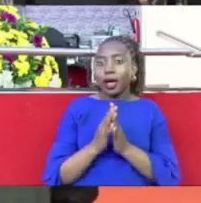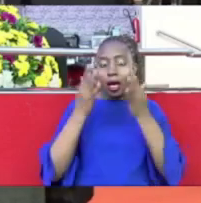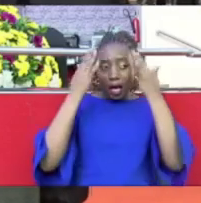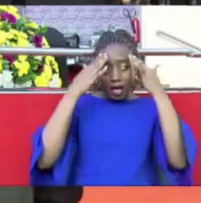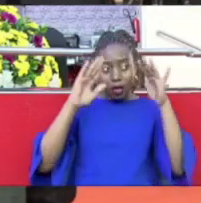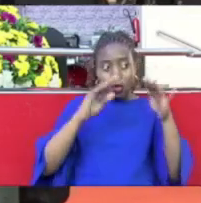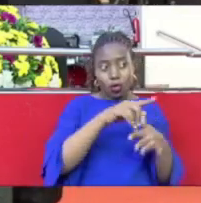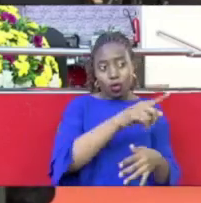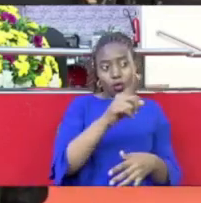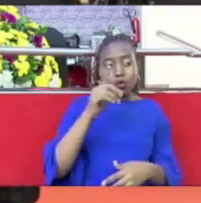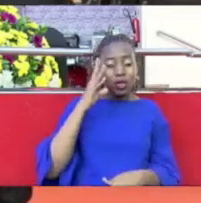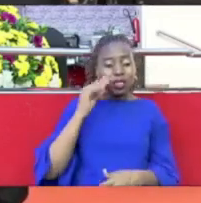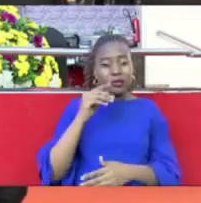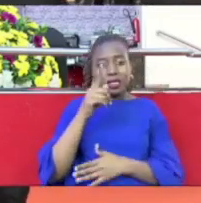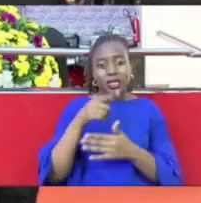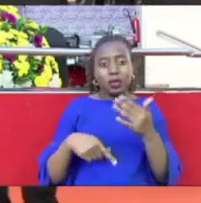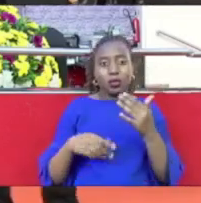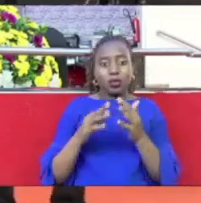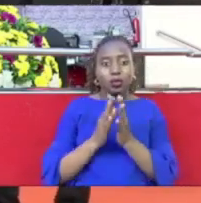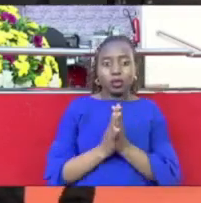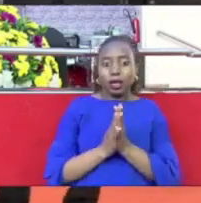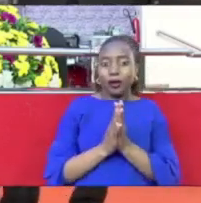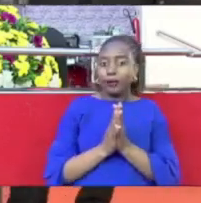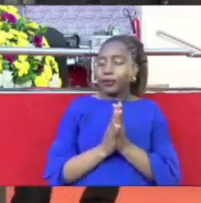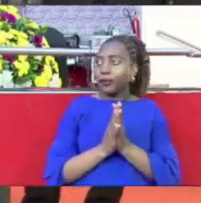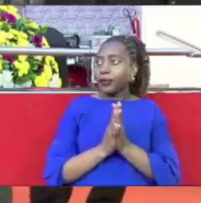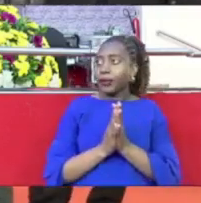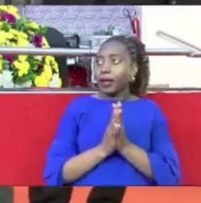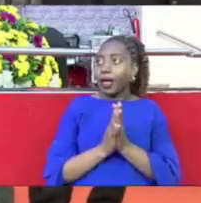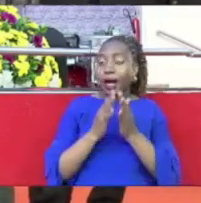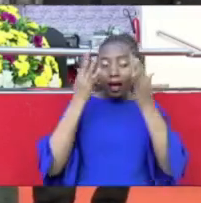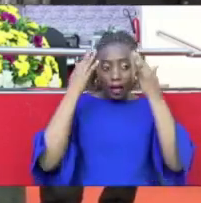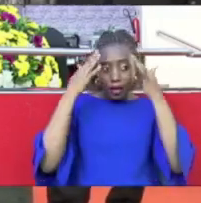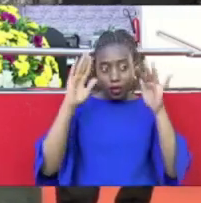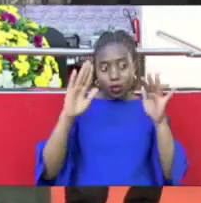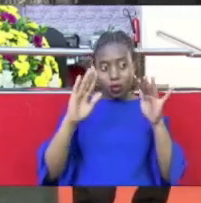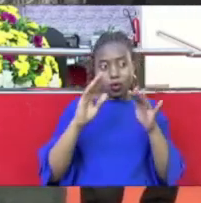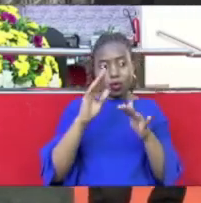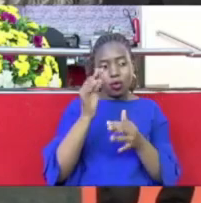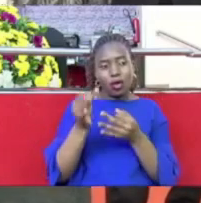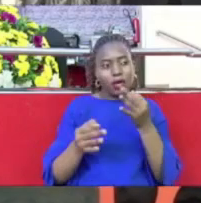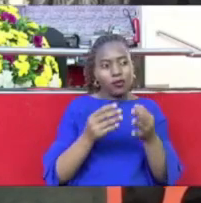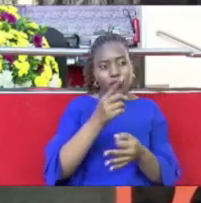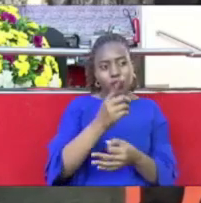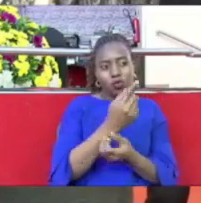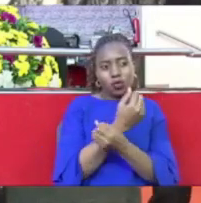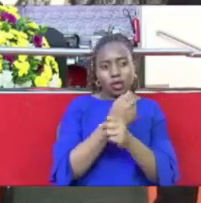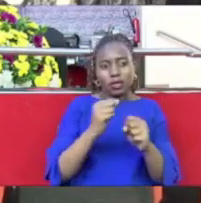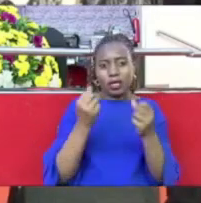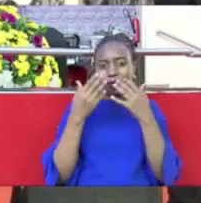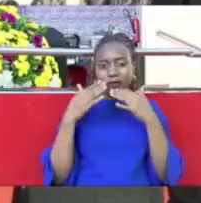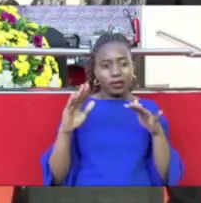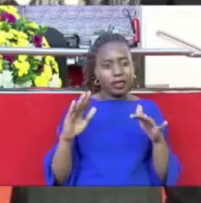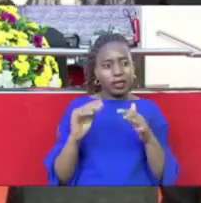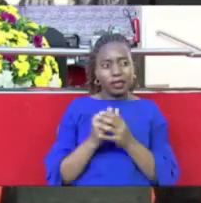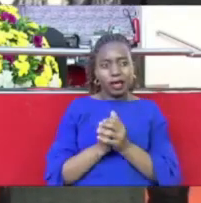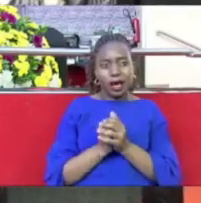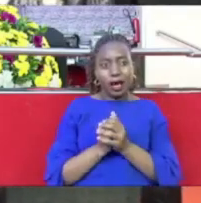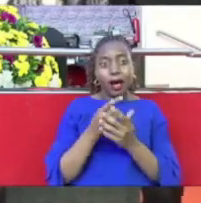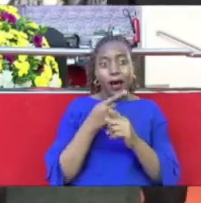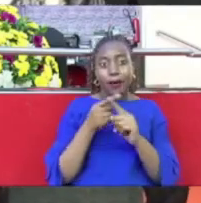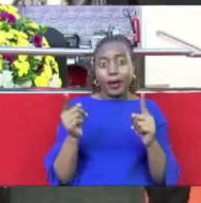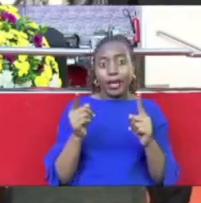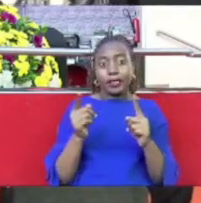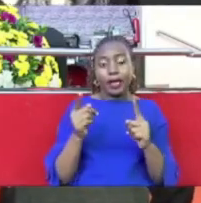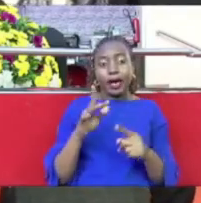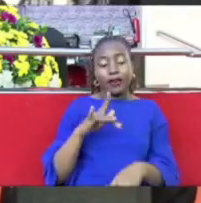going through. Sijui umekuwa ukipitia nini. I don't know whether you are born again. Sijui kama umeokoka. But I feel the water